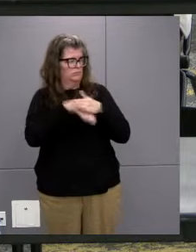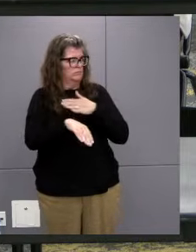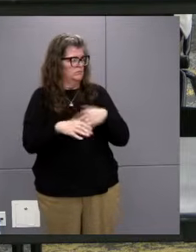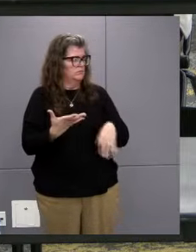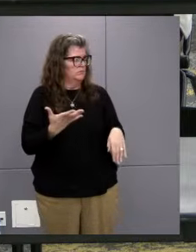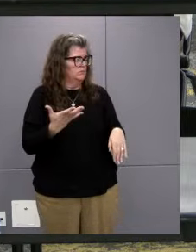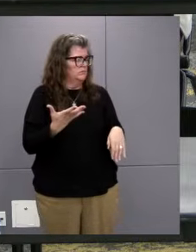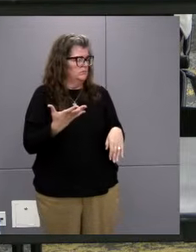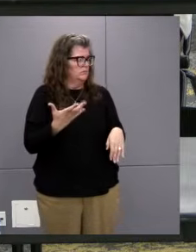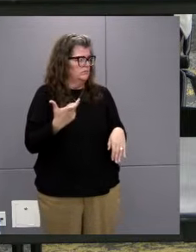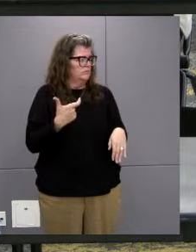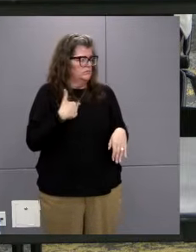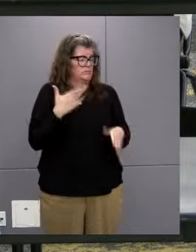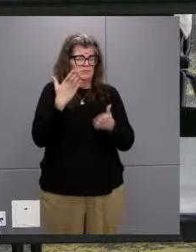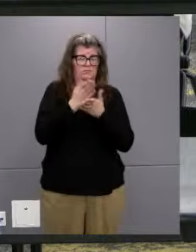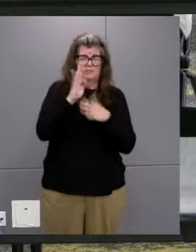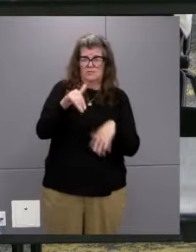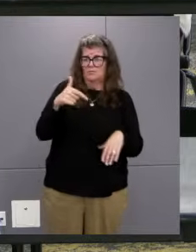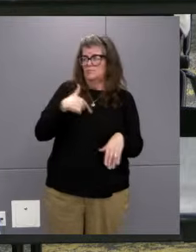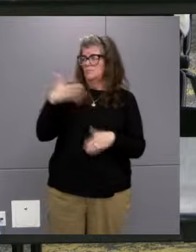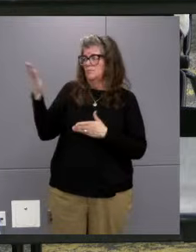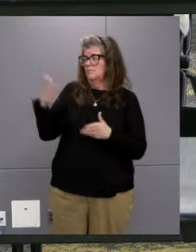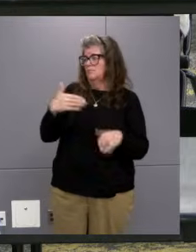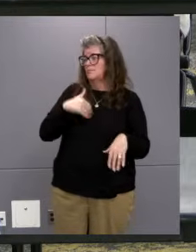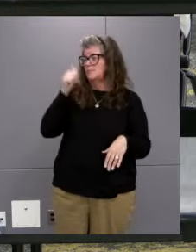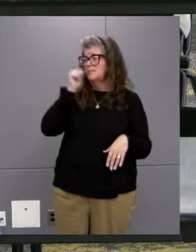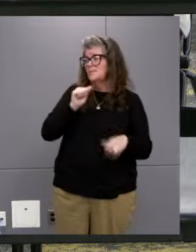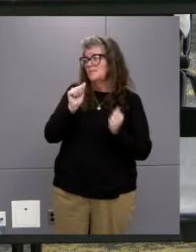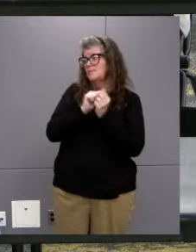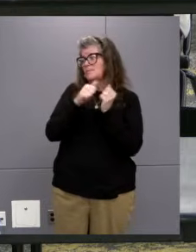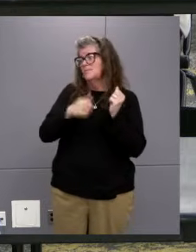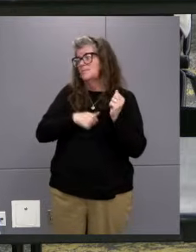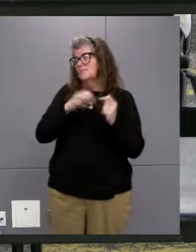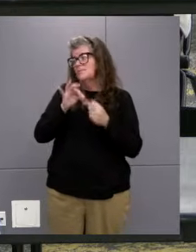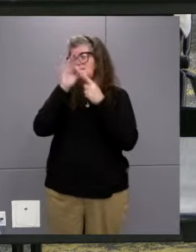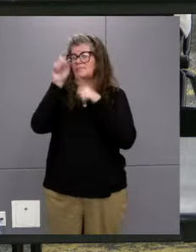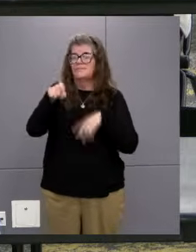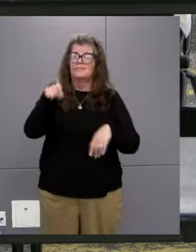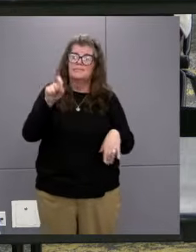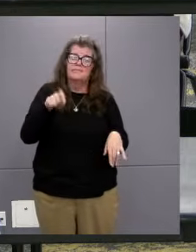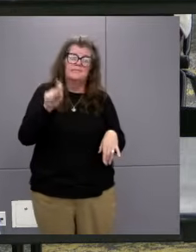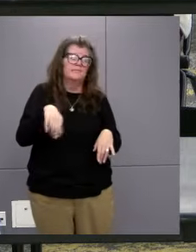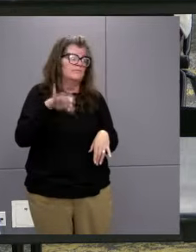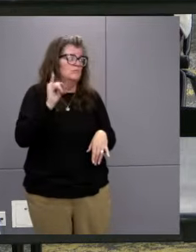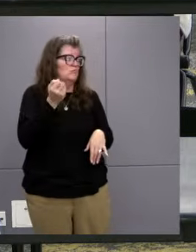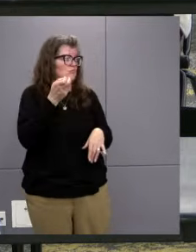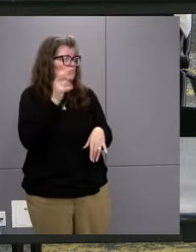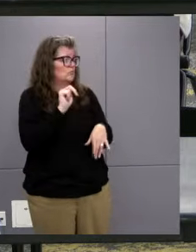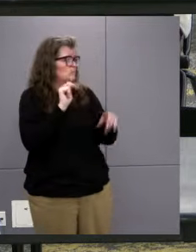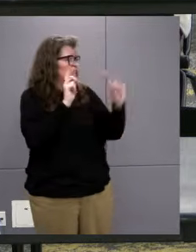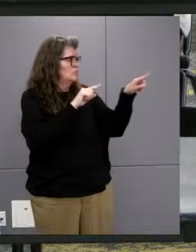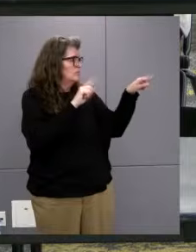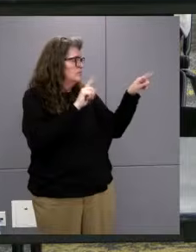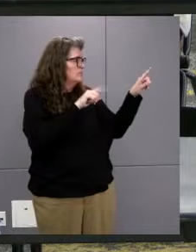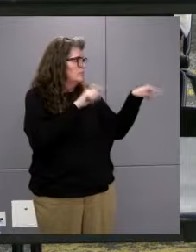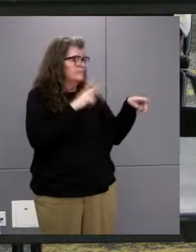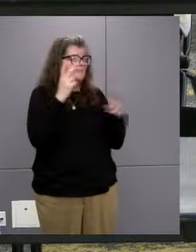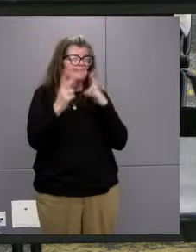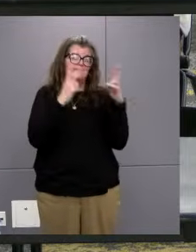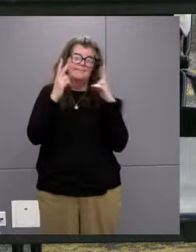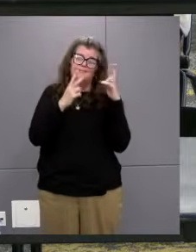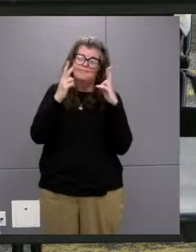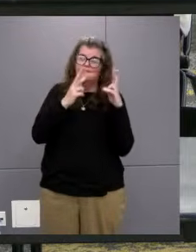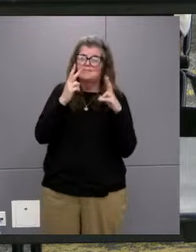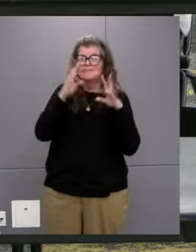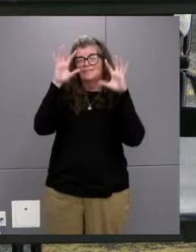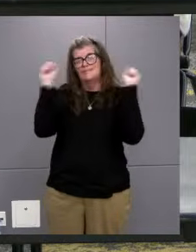in. Everyone knows I do. I bring my special needs aunt with me. She wants to come in and visit people. Jordan's one of them. And we stop in and just visit. Shonda, I